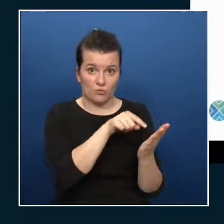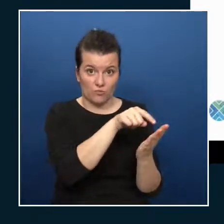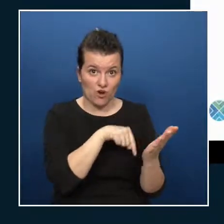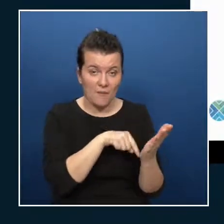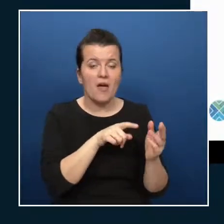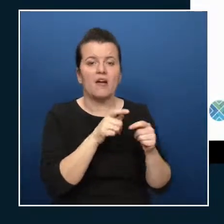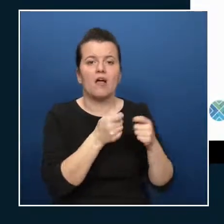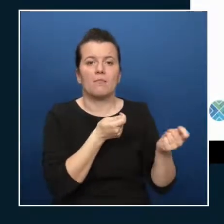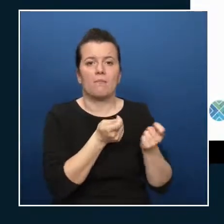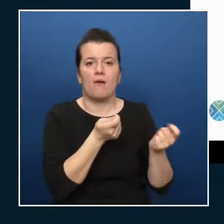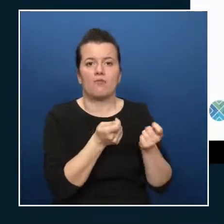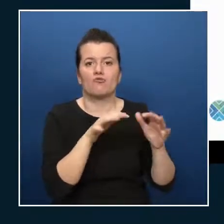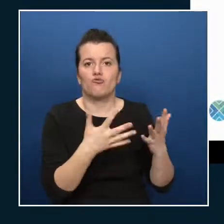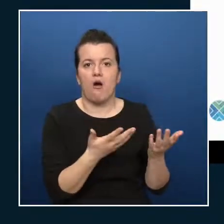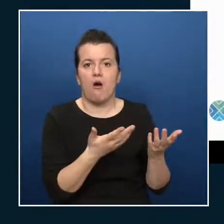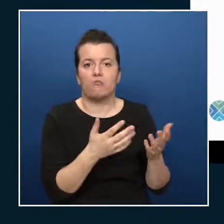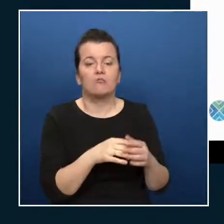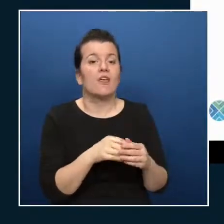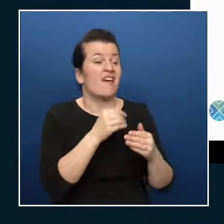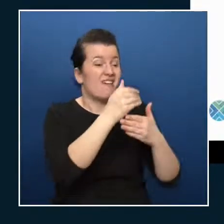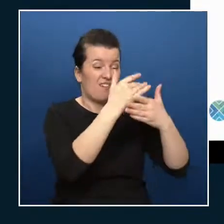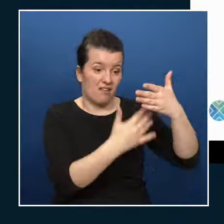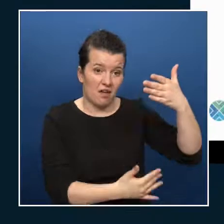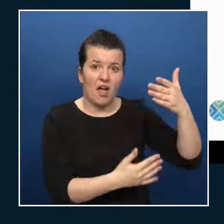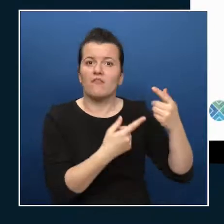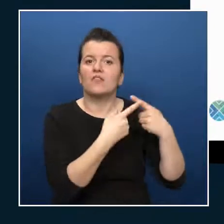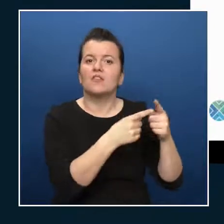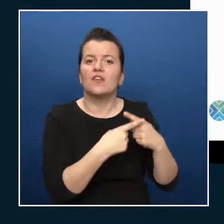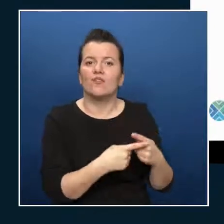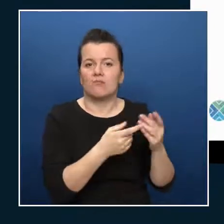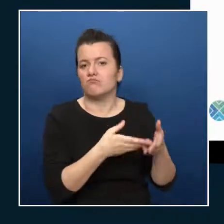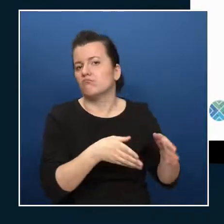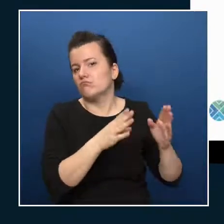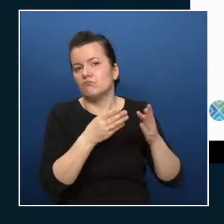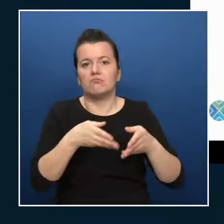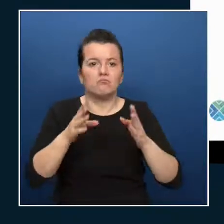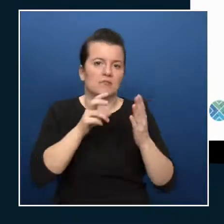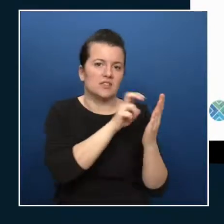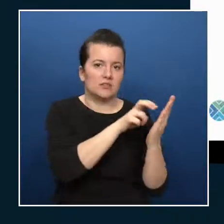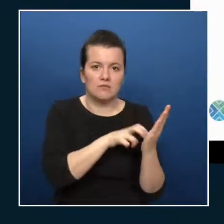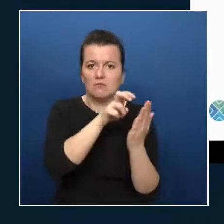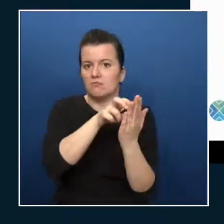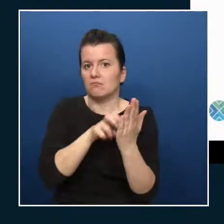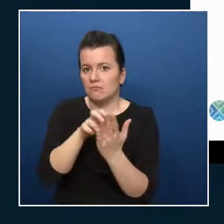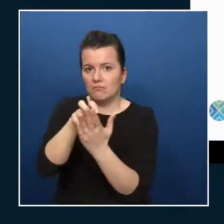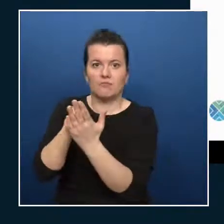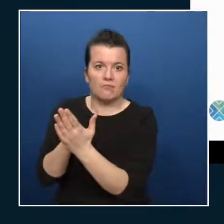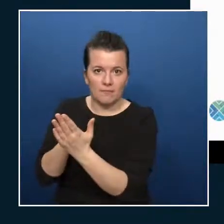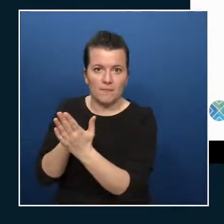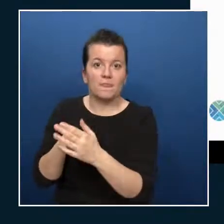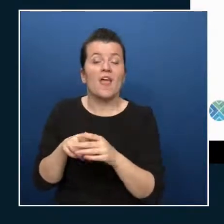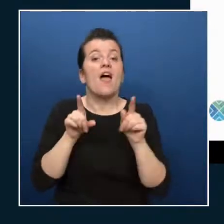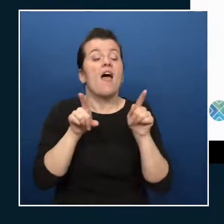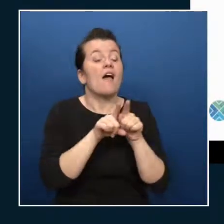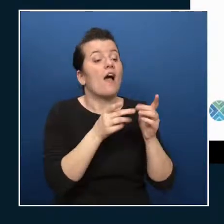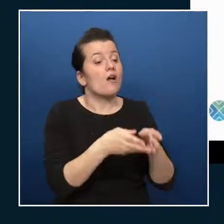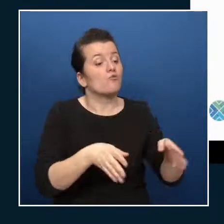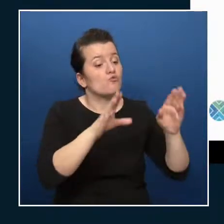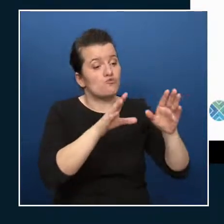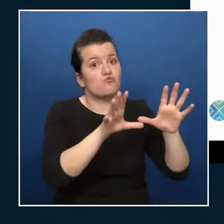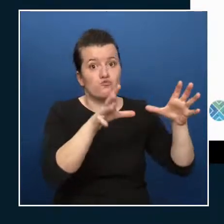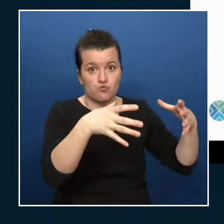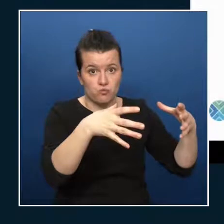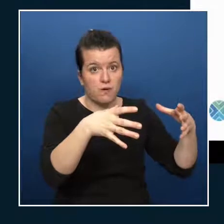subscriptions and management groups provide the possibility to organize subscriptions in subgroups.